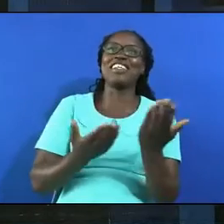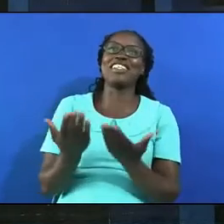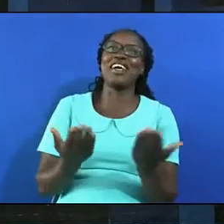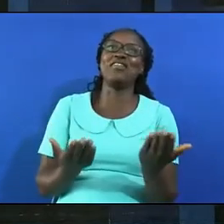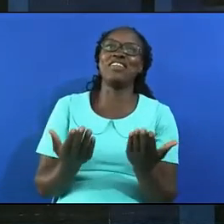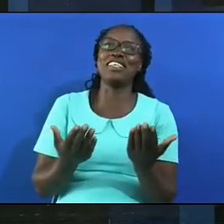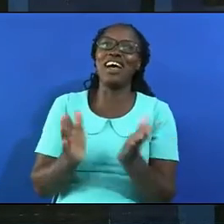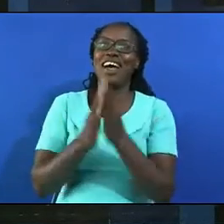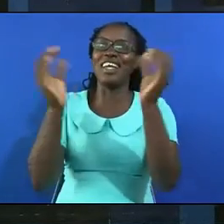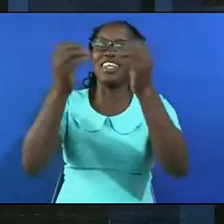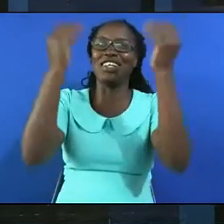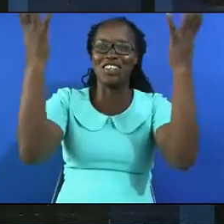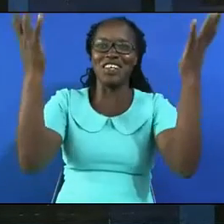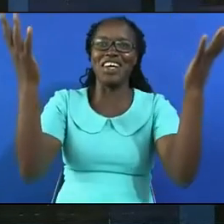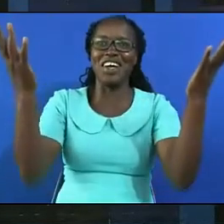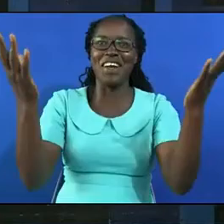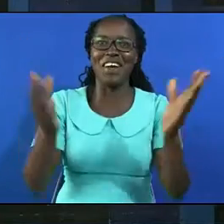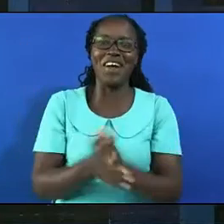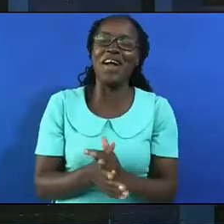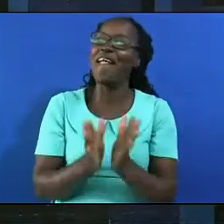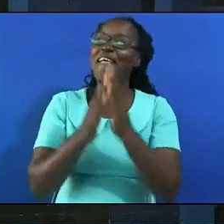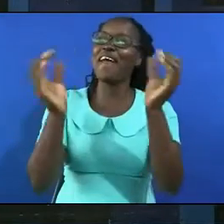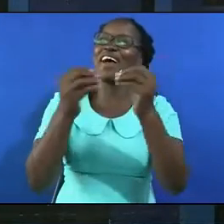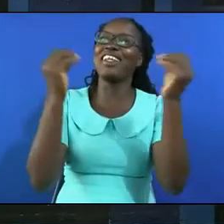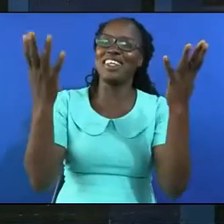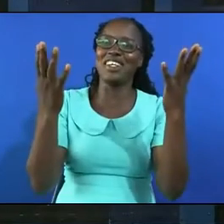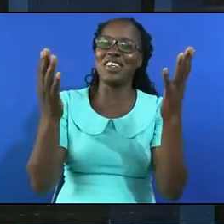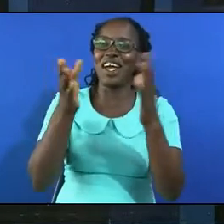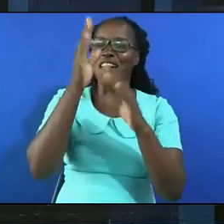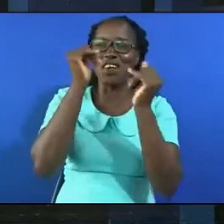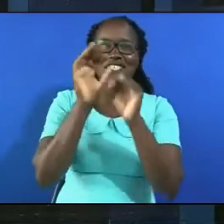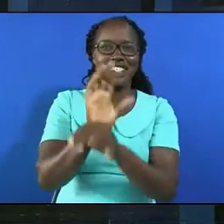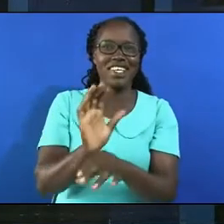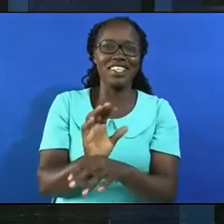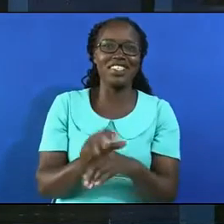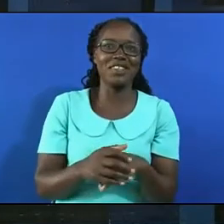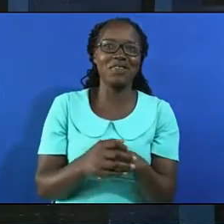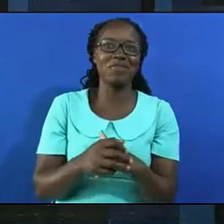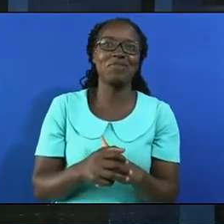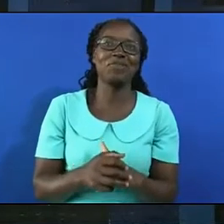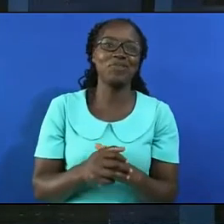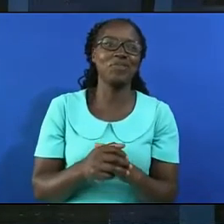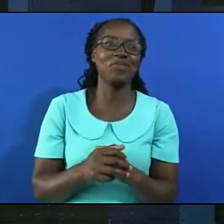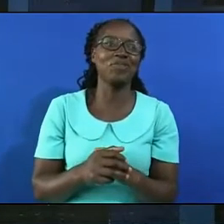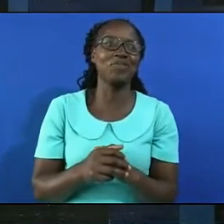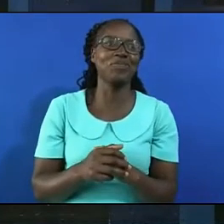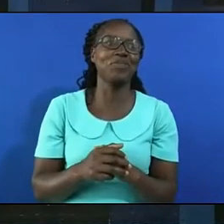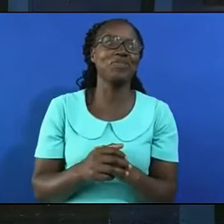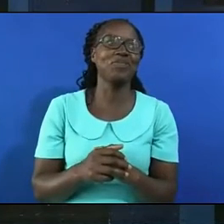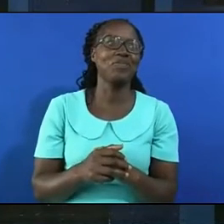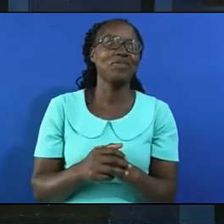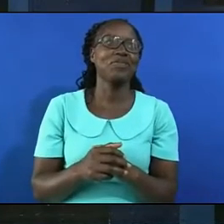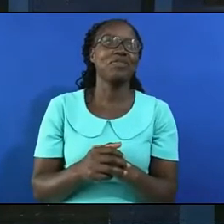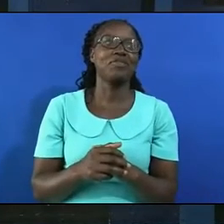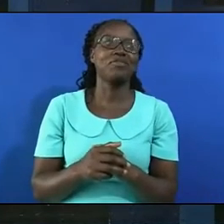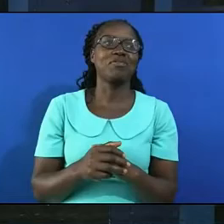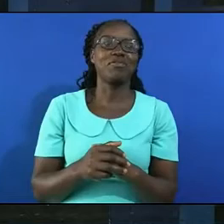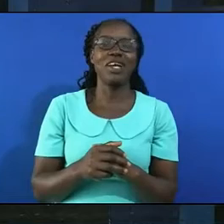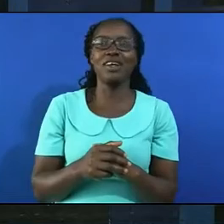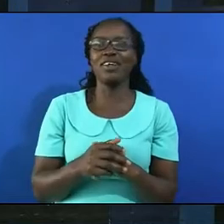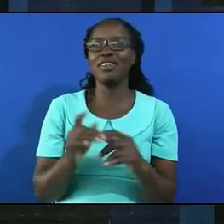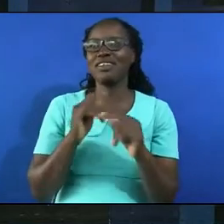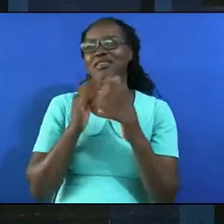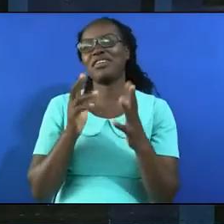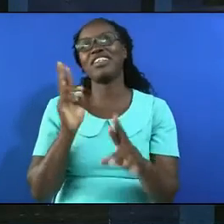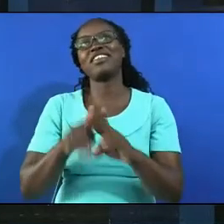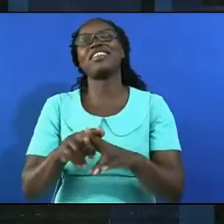together? Hallelujah. Amen. Hallelujah, God's church. Amen. Yeah, yeah, yeah. You need to respond. You